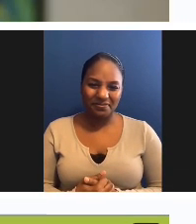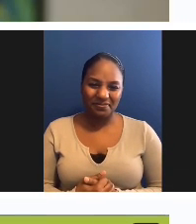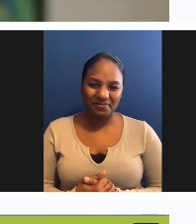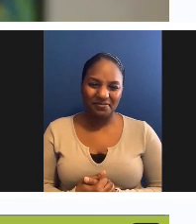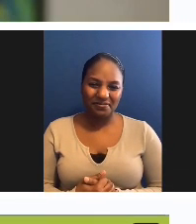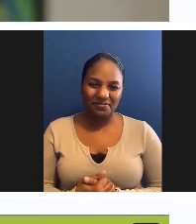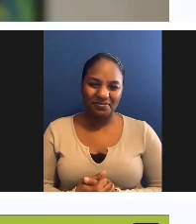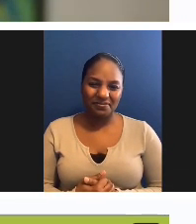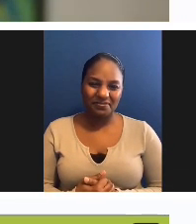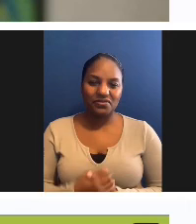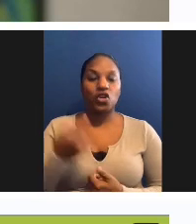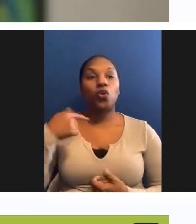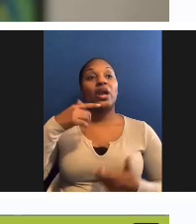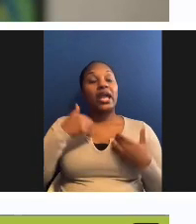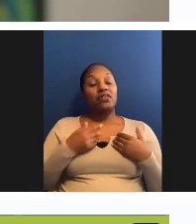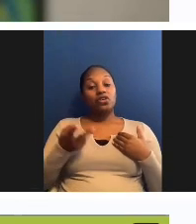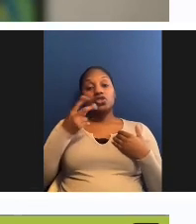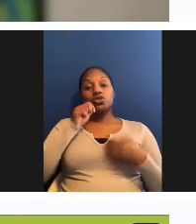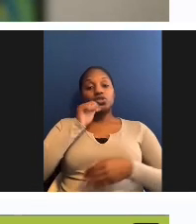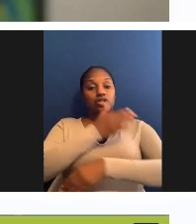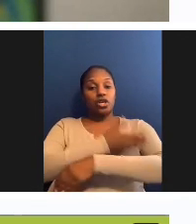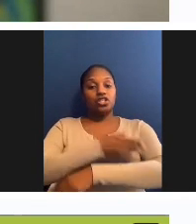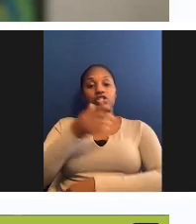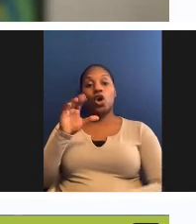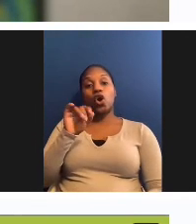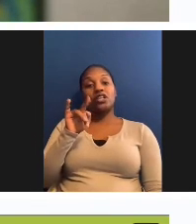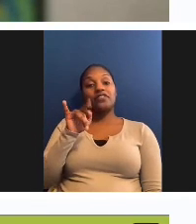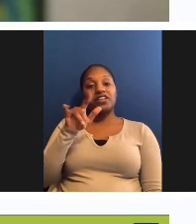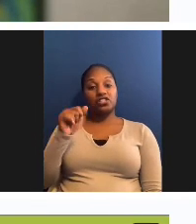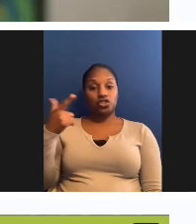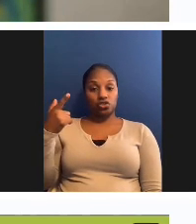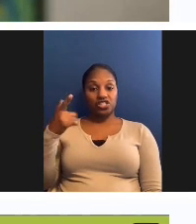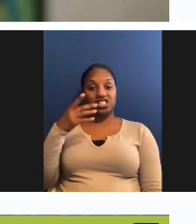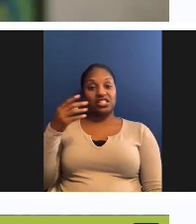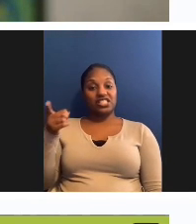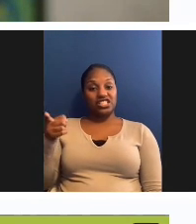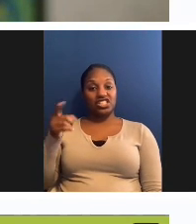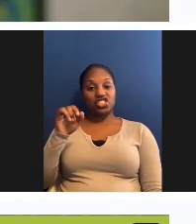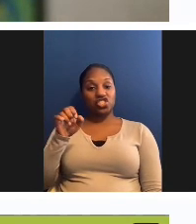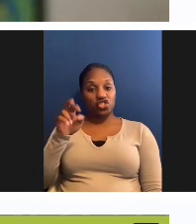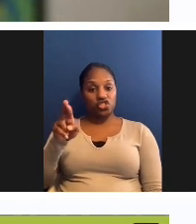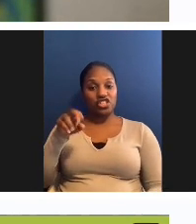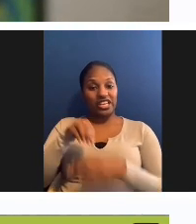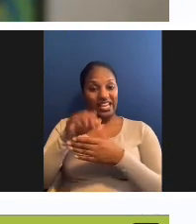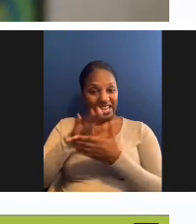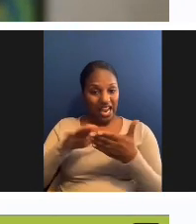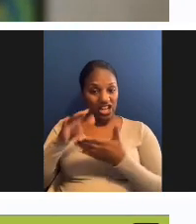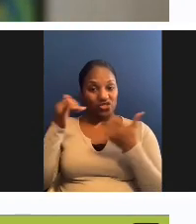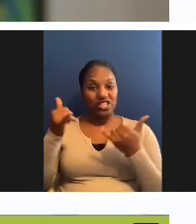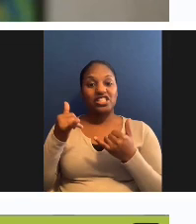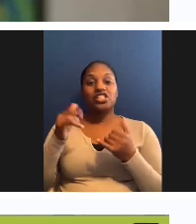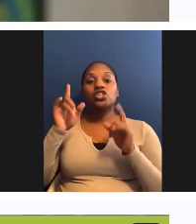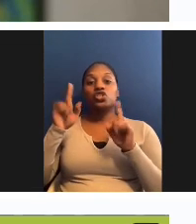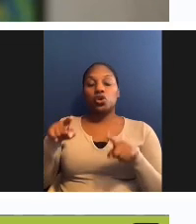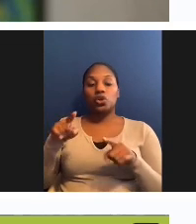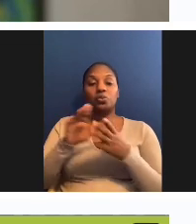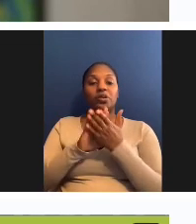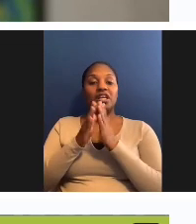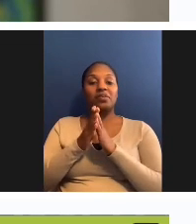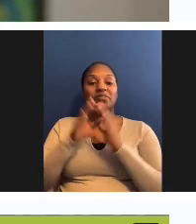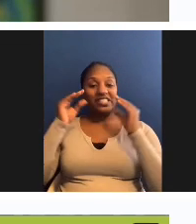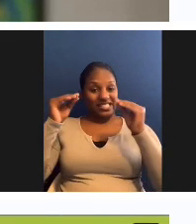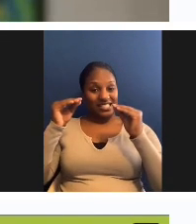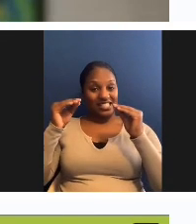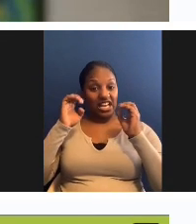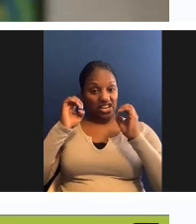Tim and I have two daughters. Olivia is 21 years old and she's a junior in college right now. She's going to be teaching. She's